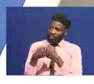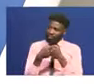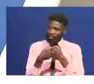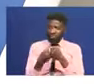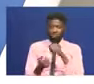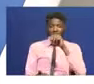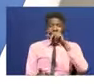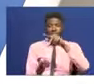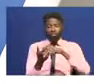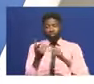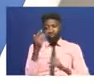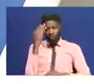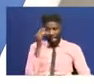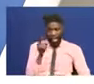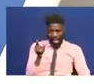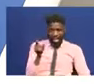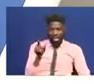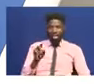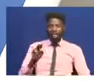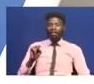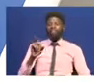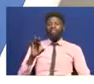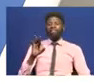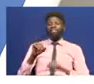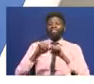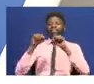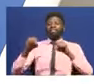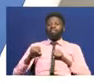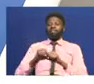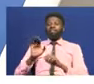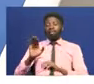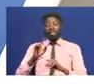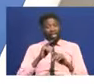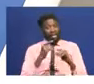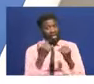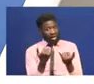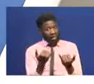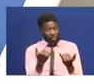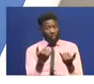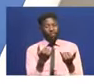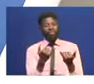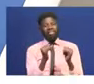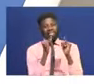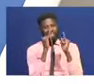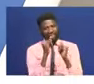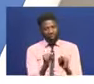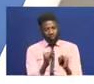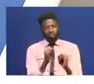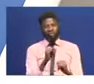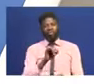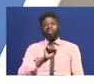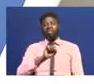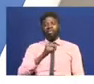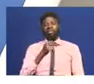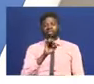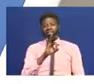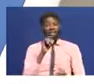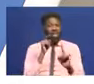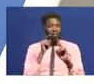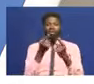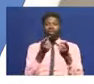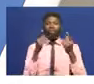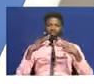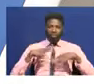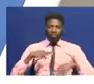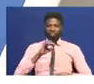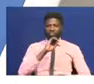new dispensation, this has tried to be fixed so that we have got everybody in formal employment contributing a certain percentage of their income.